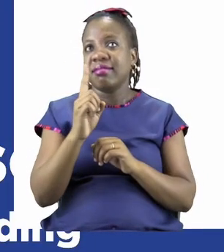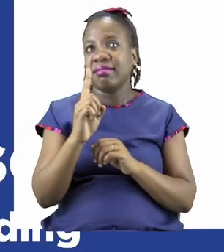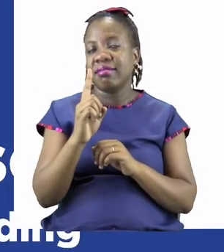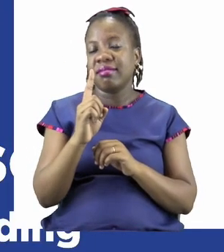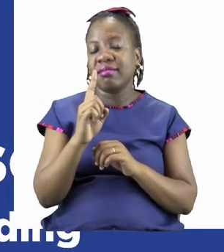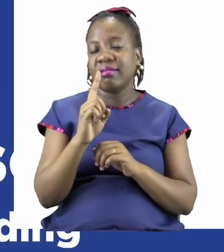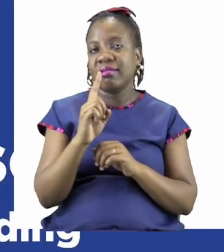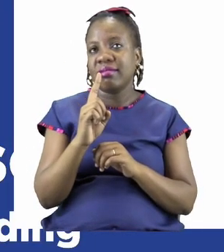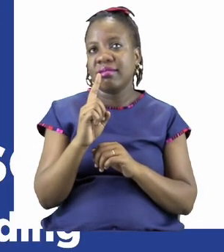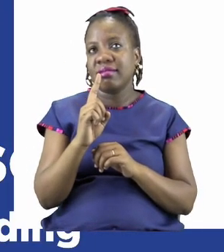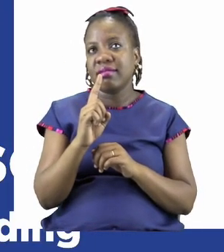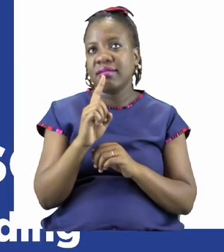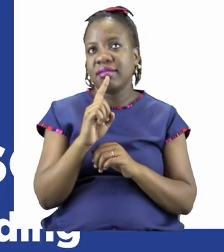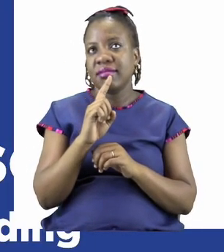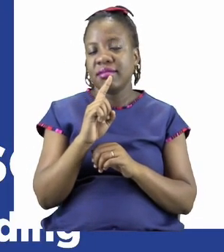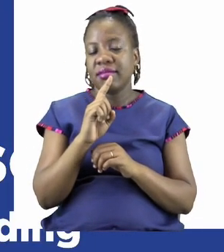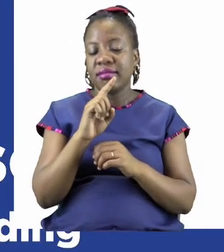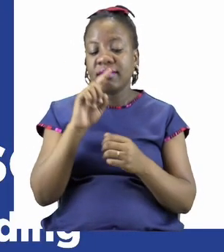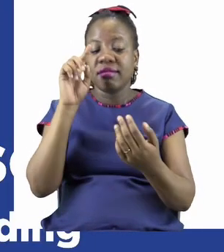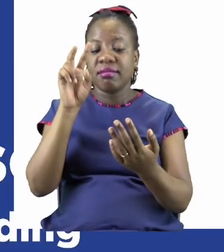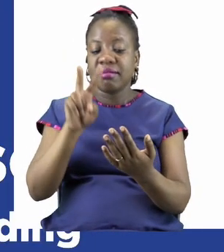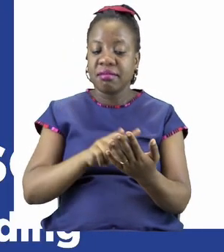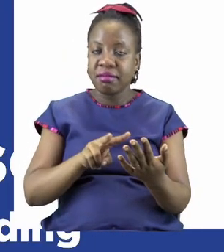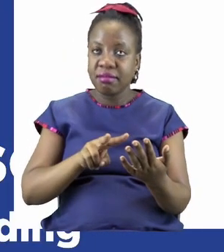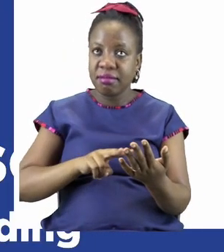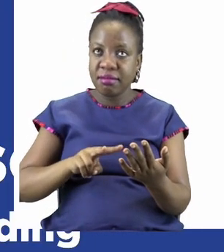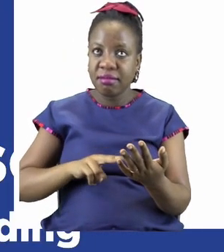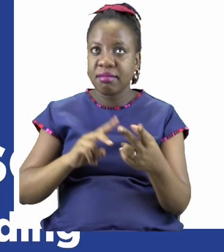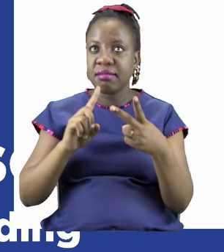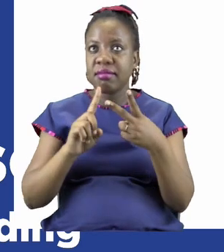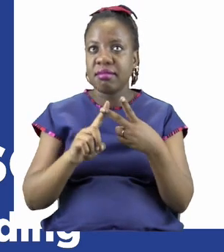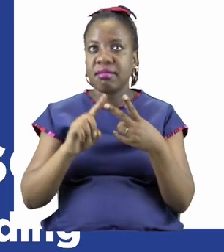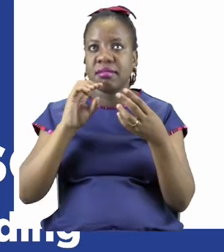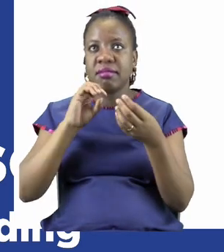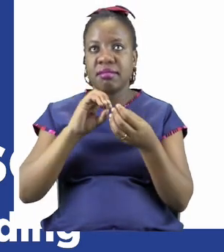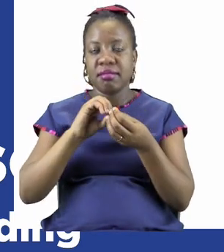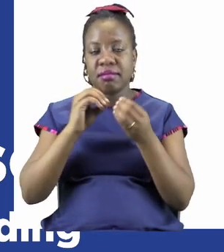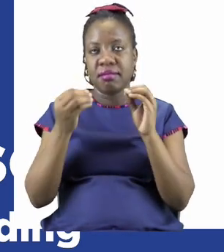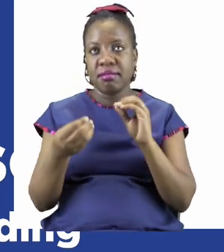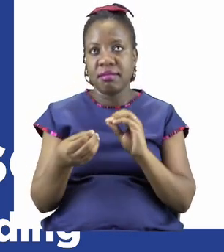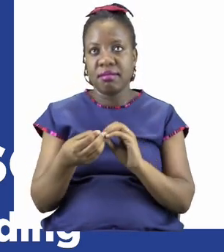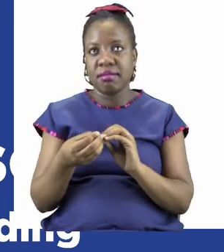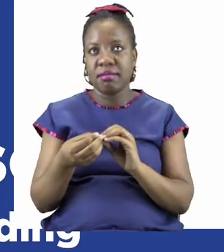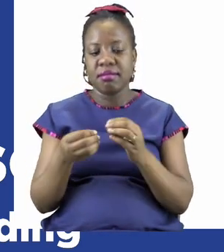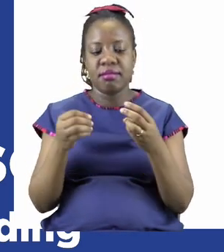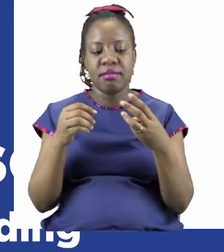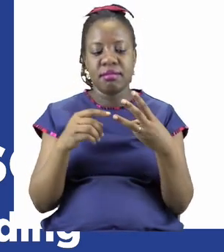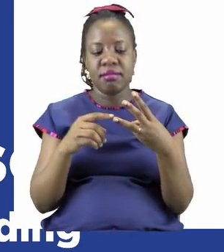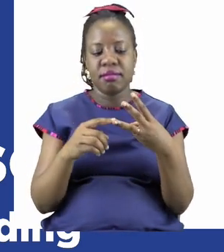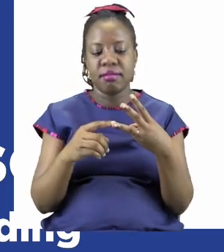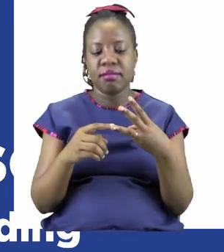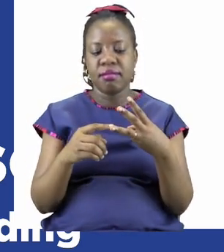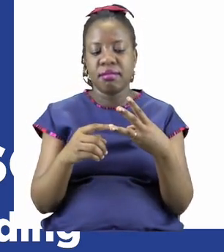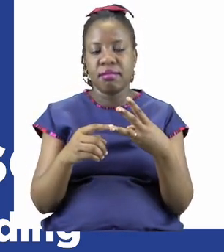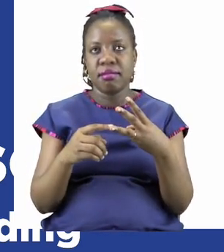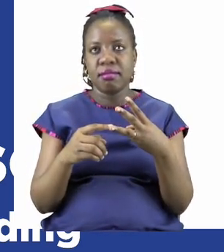In today's lesson, we'll do a reading comprehension, number concept development,